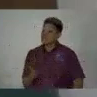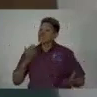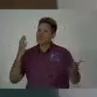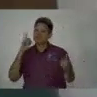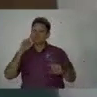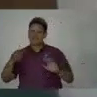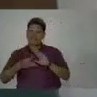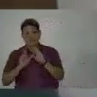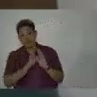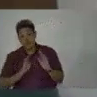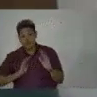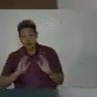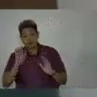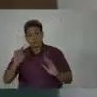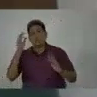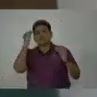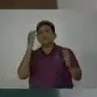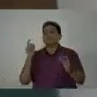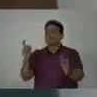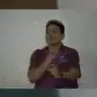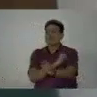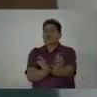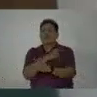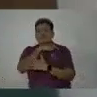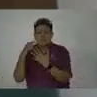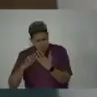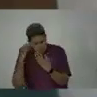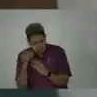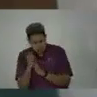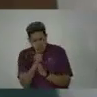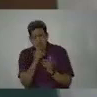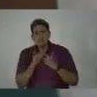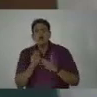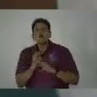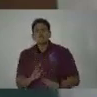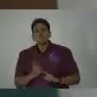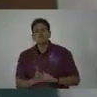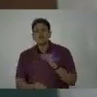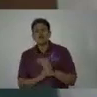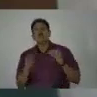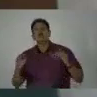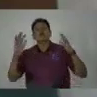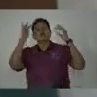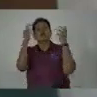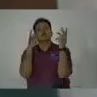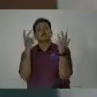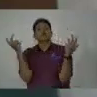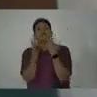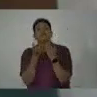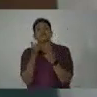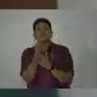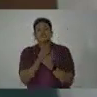of the review board, shall give the authority such directions as the minister may think fit.